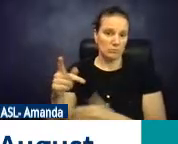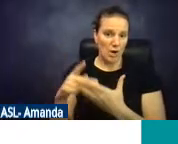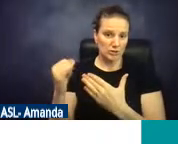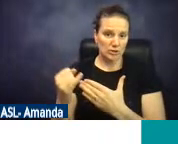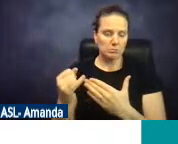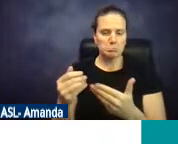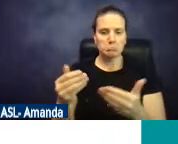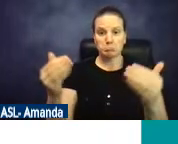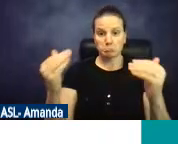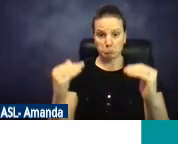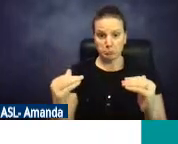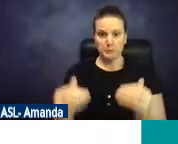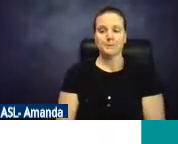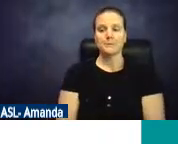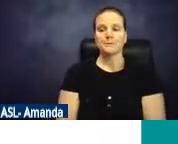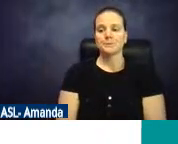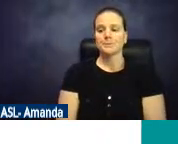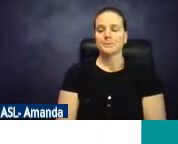please.